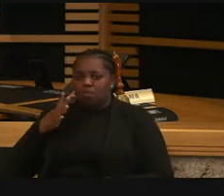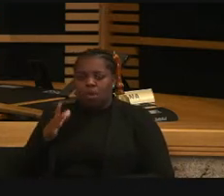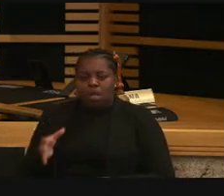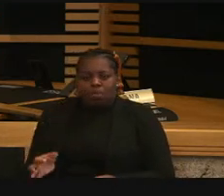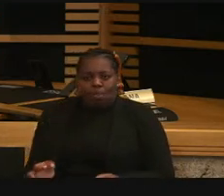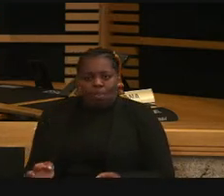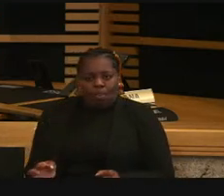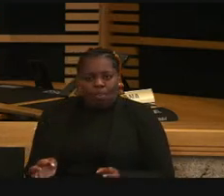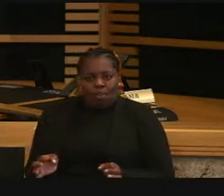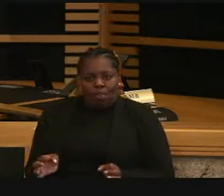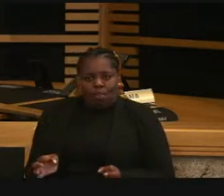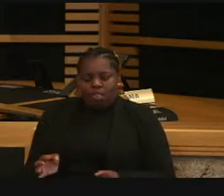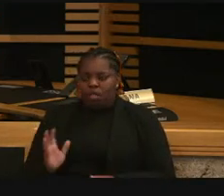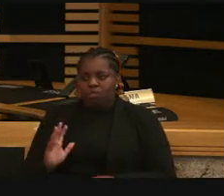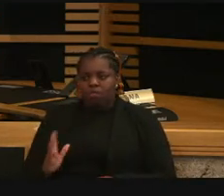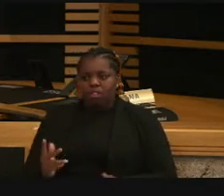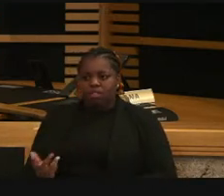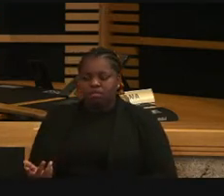Nganombono ke